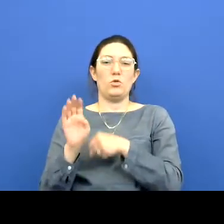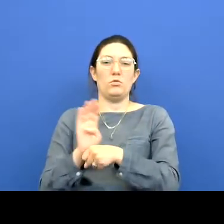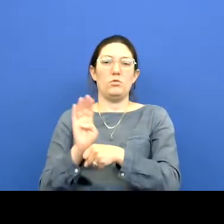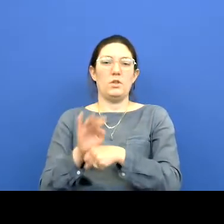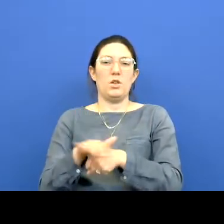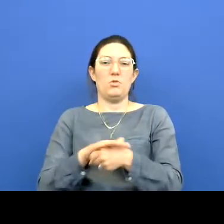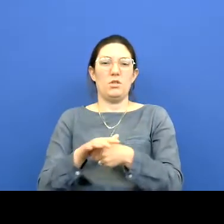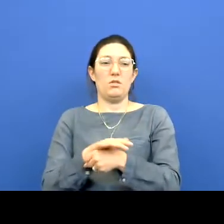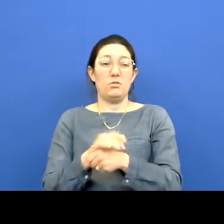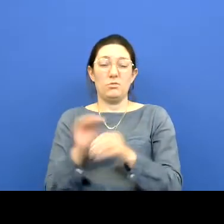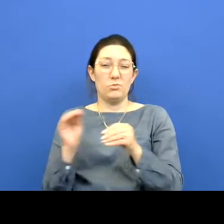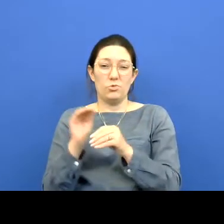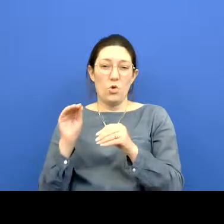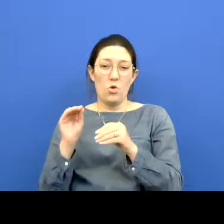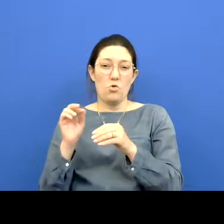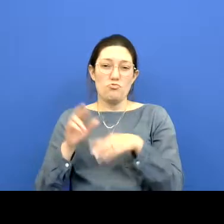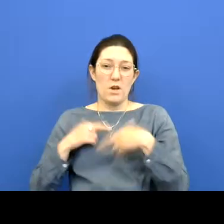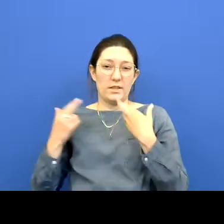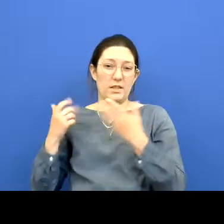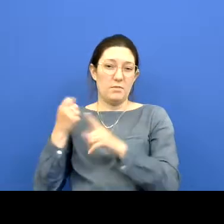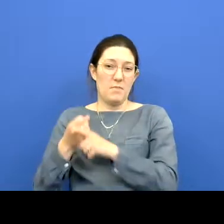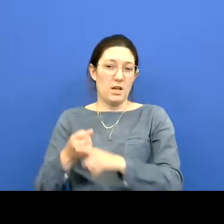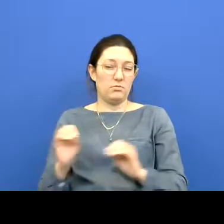residential impact.